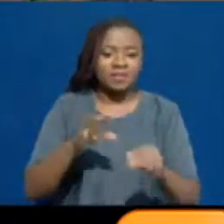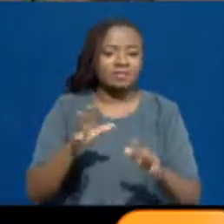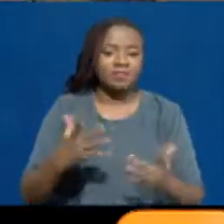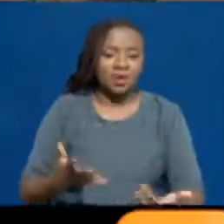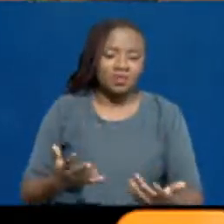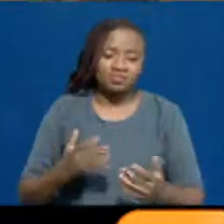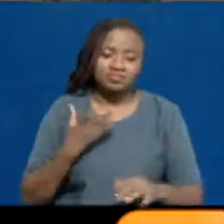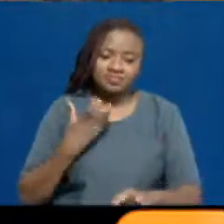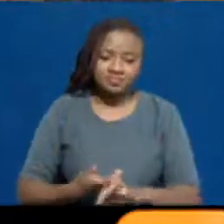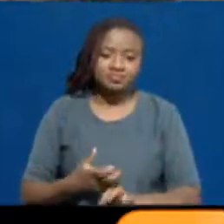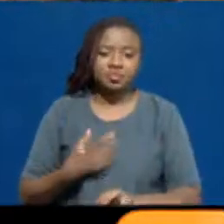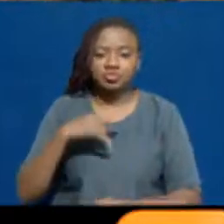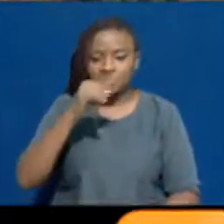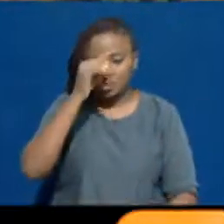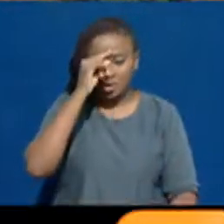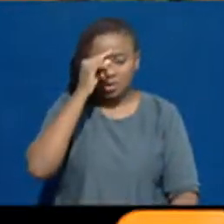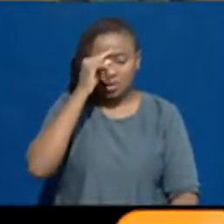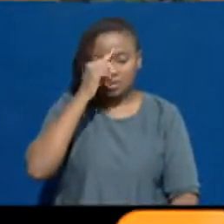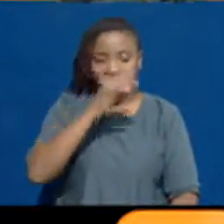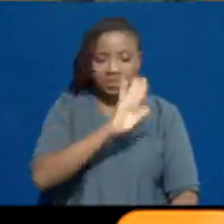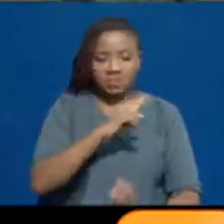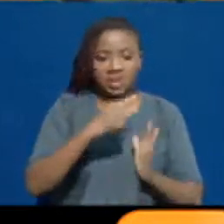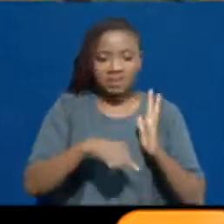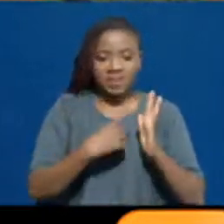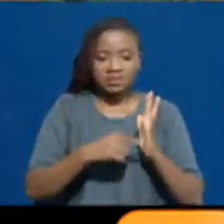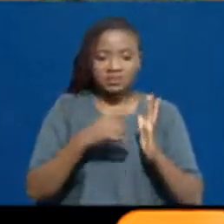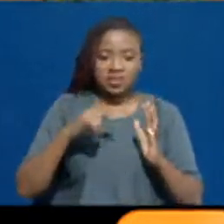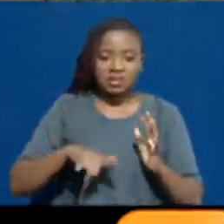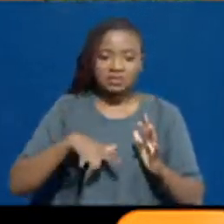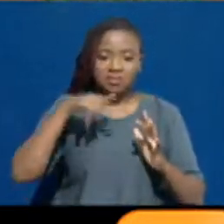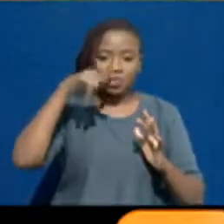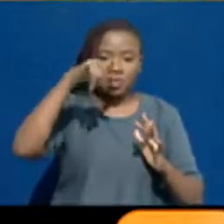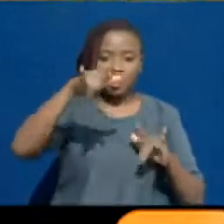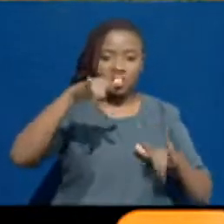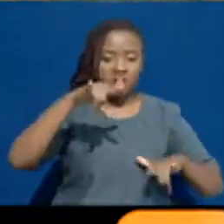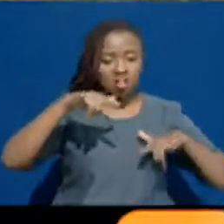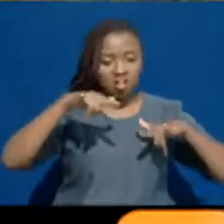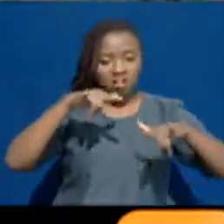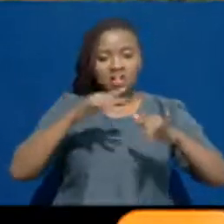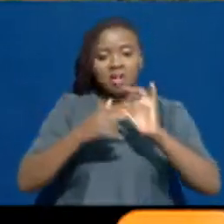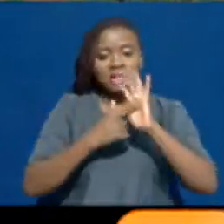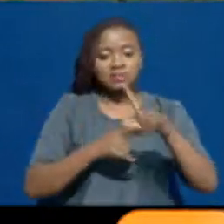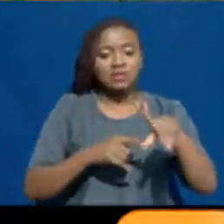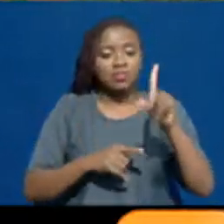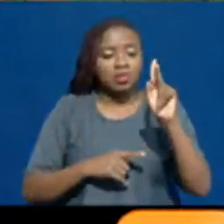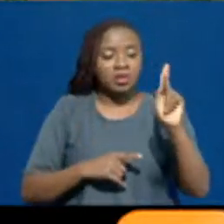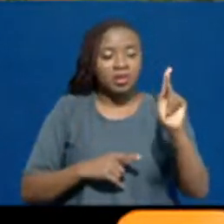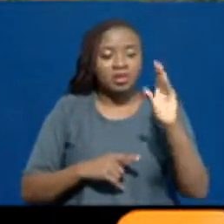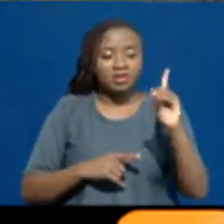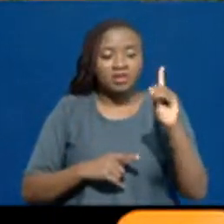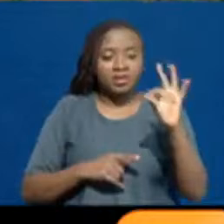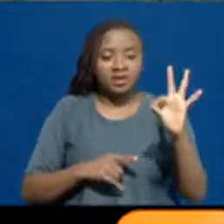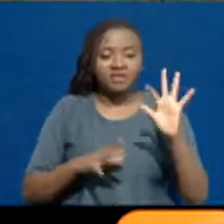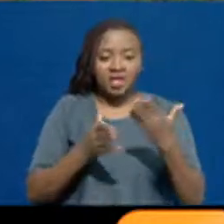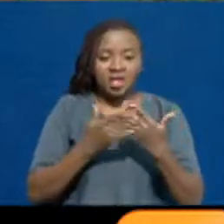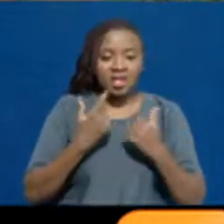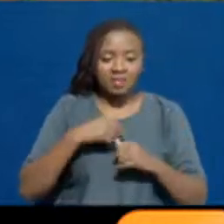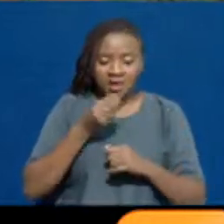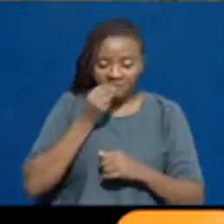the government's machinery, especially the KDF, has been helping in hoping this food, moving it